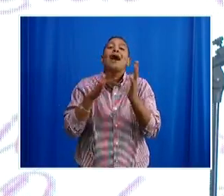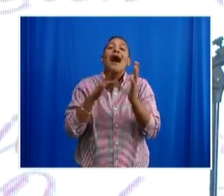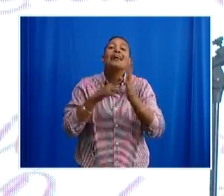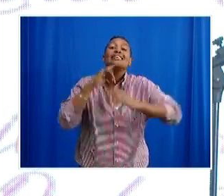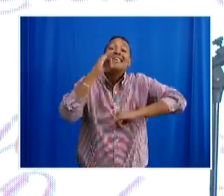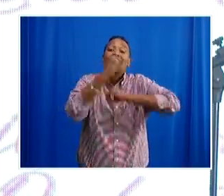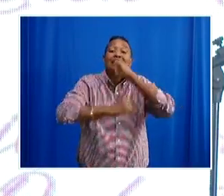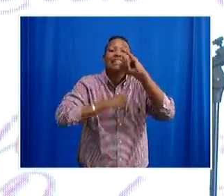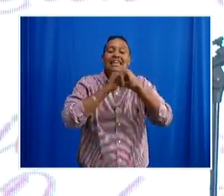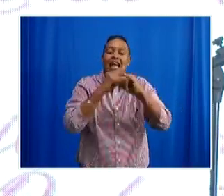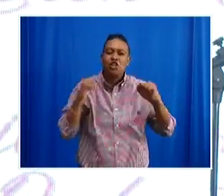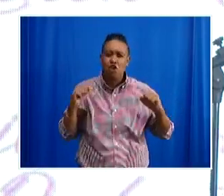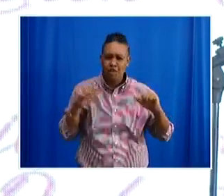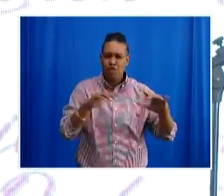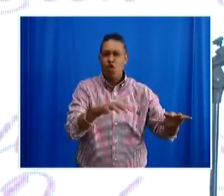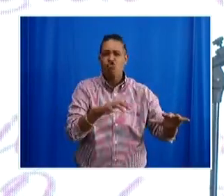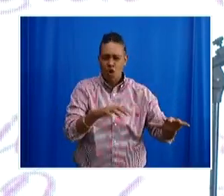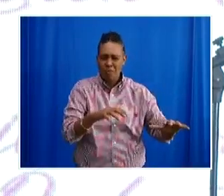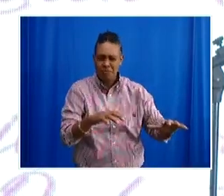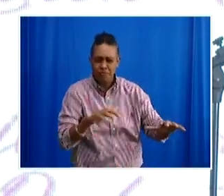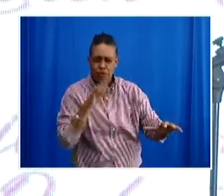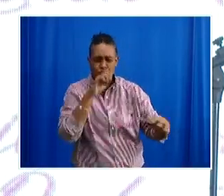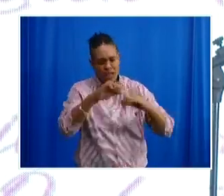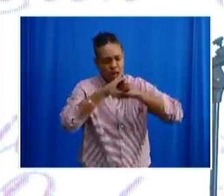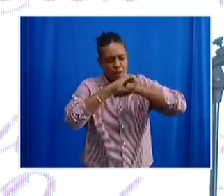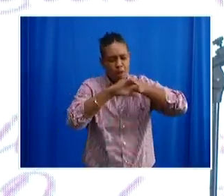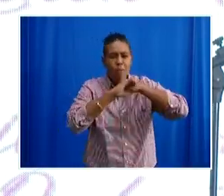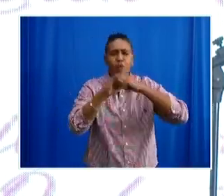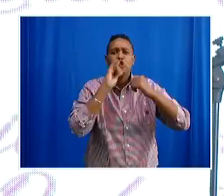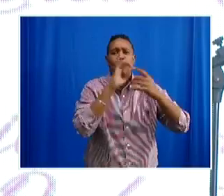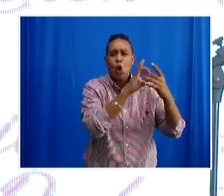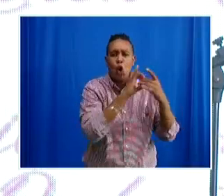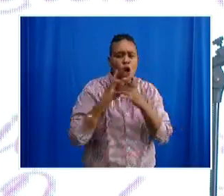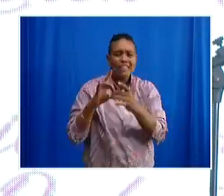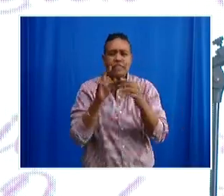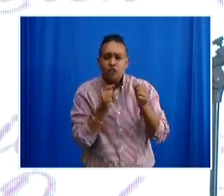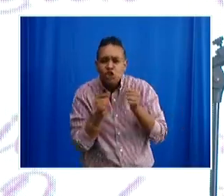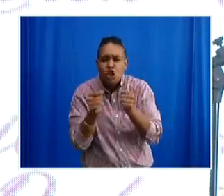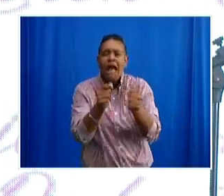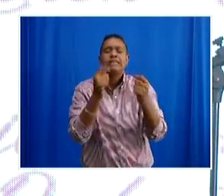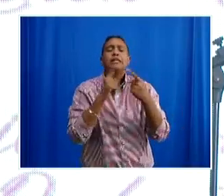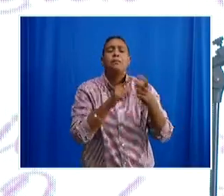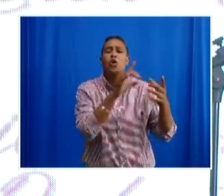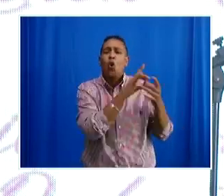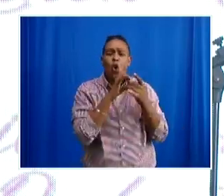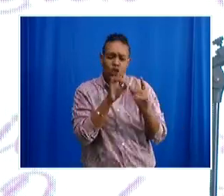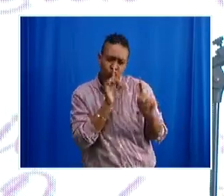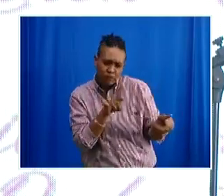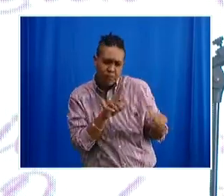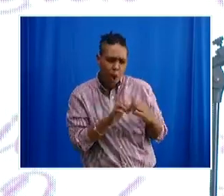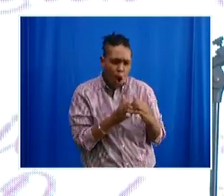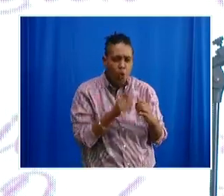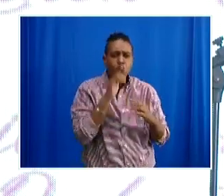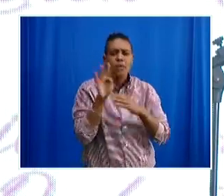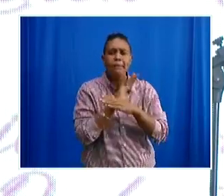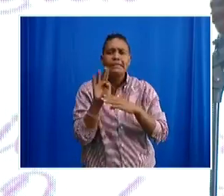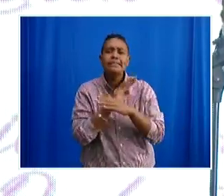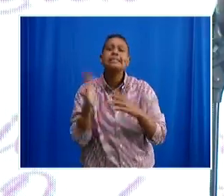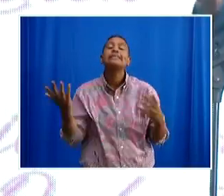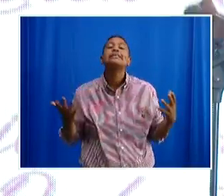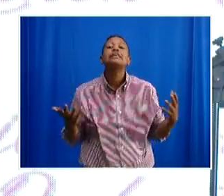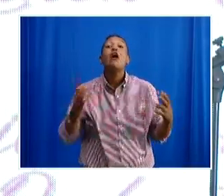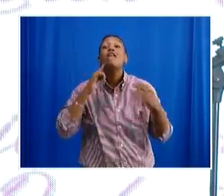international forum to promote coordinated strategies and coordinated response to the business